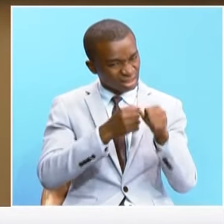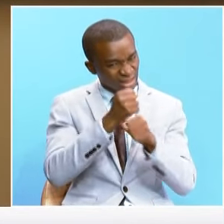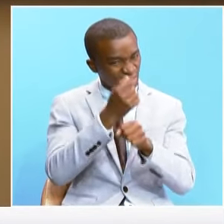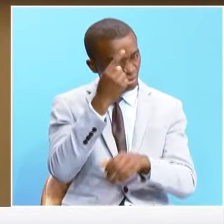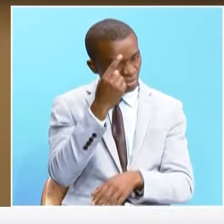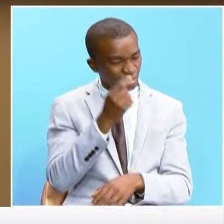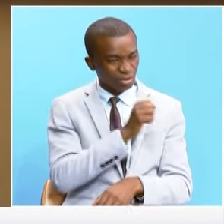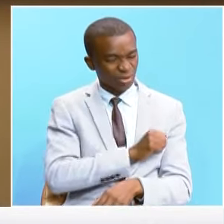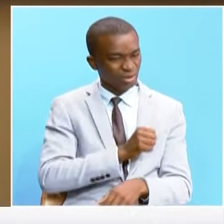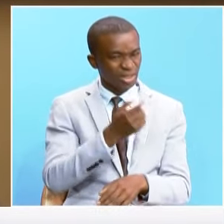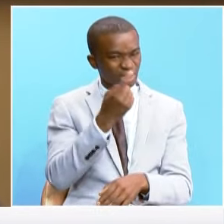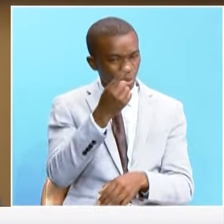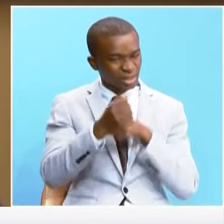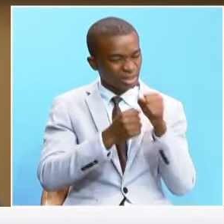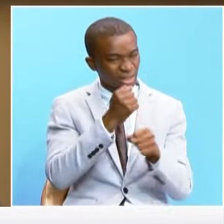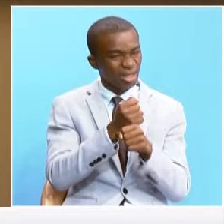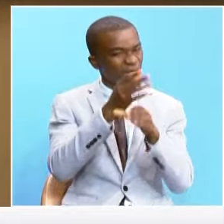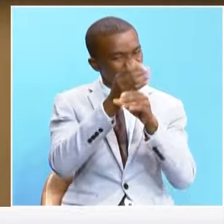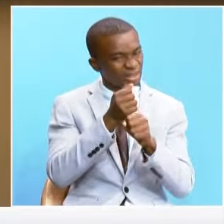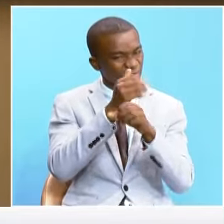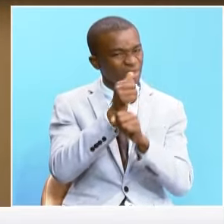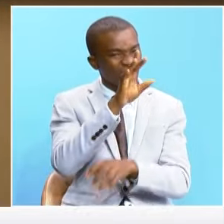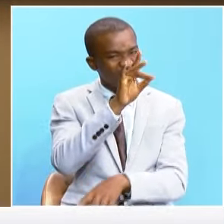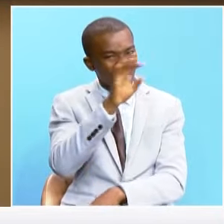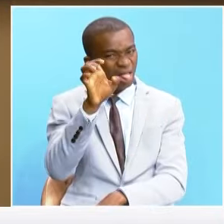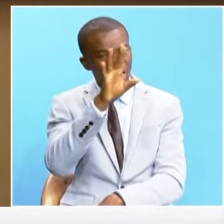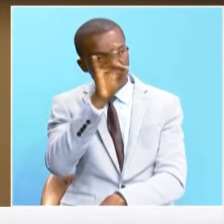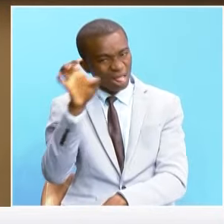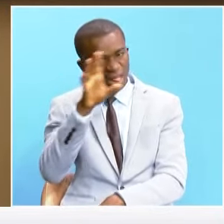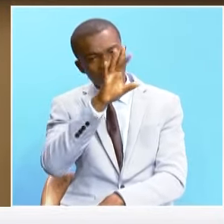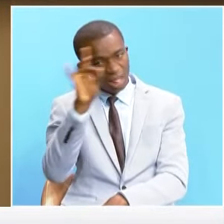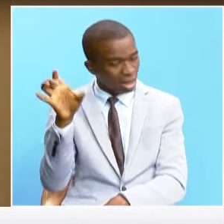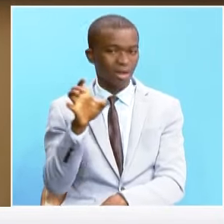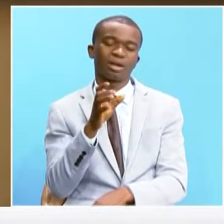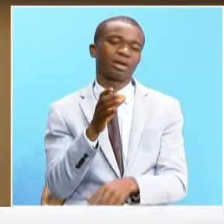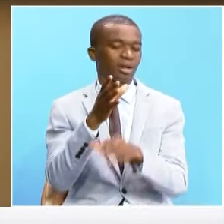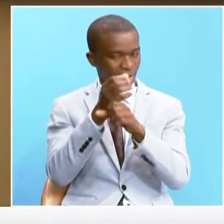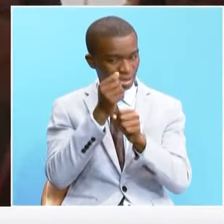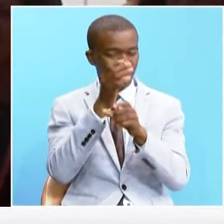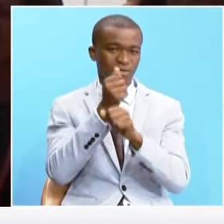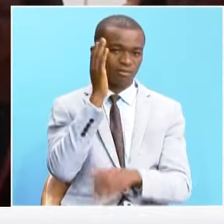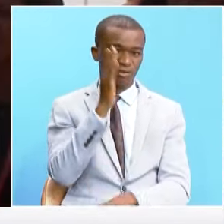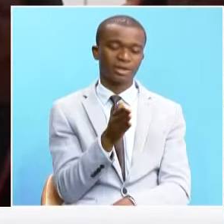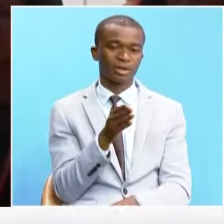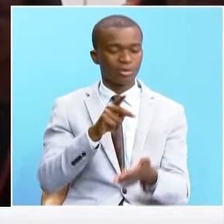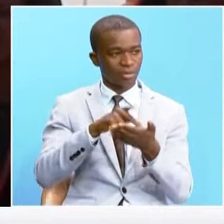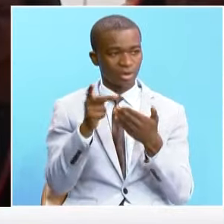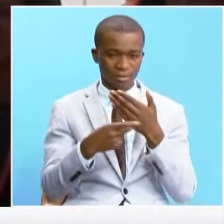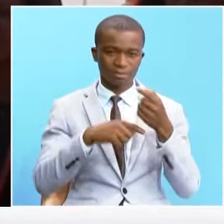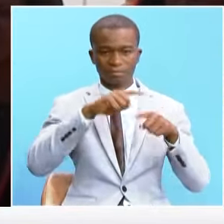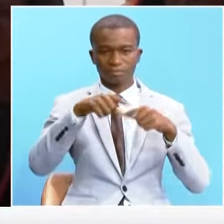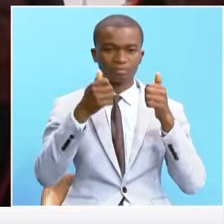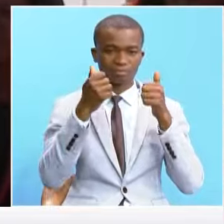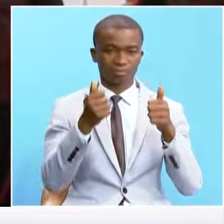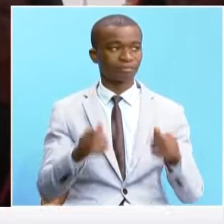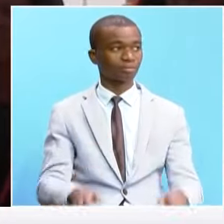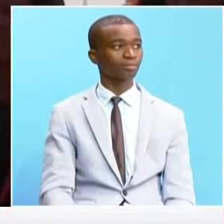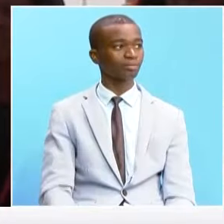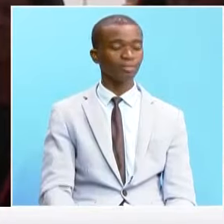have paid in a number of areas and the response is very overwhelming and people are appreciative. The civic leaders